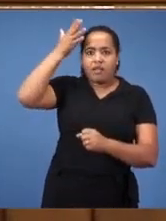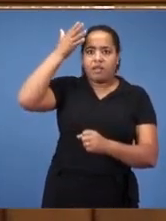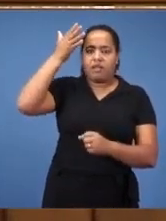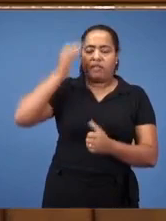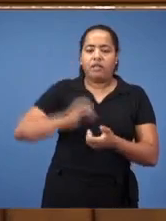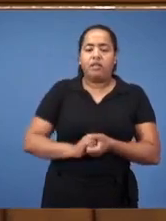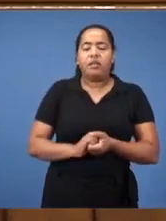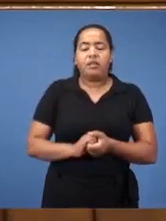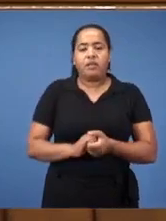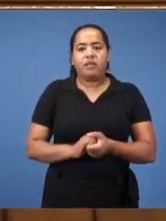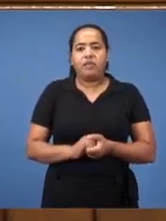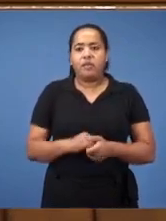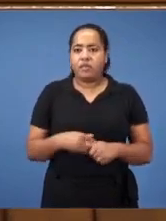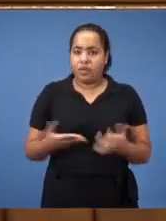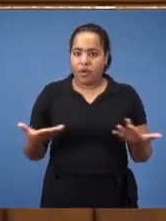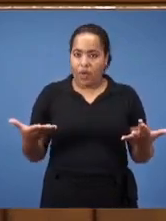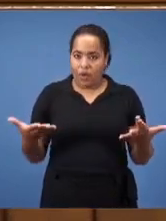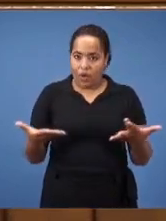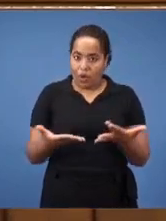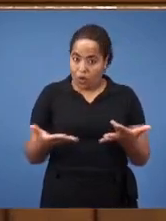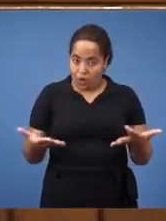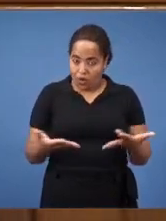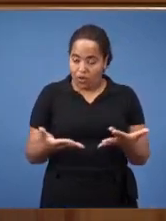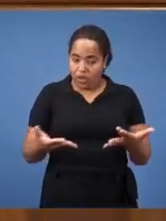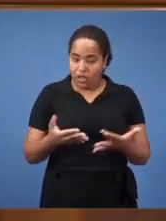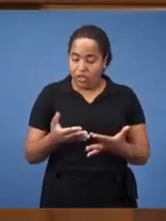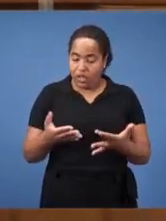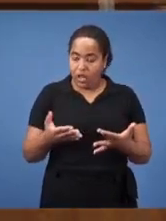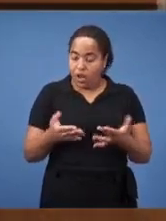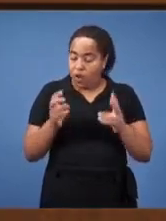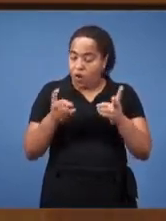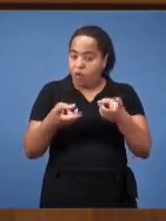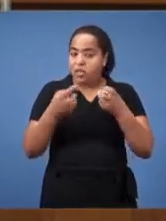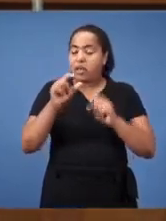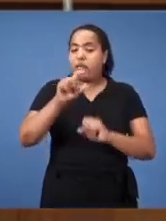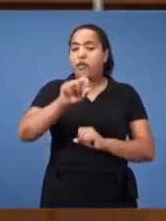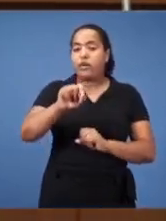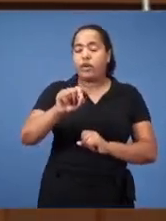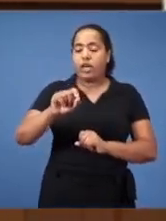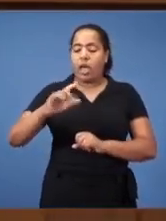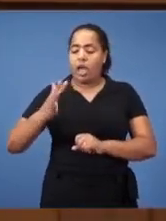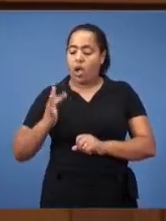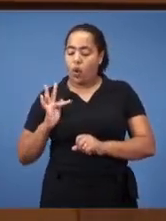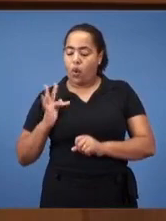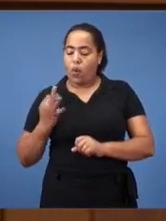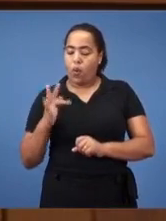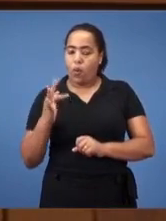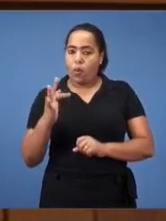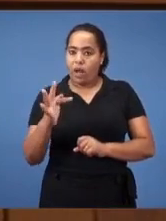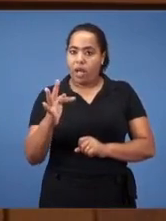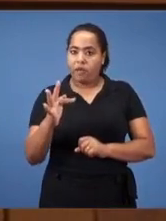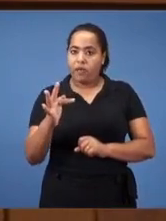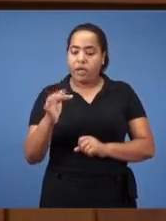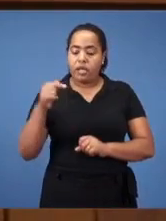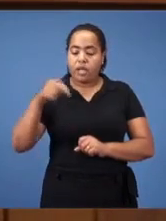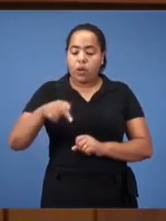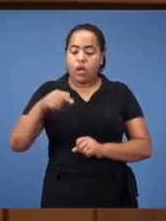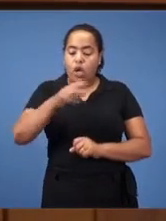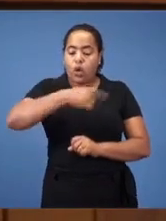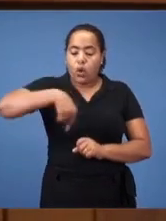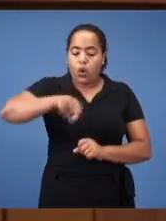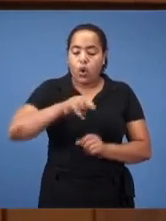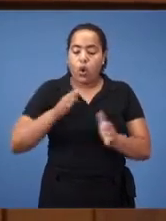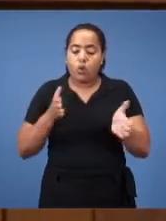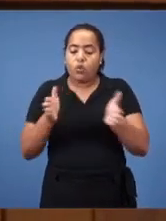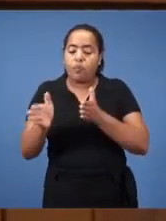revelation. And today, observe, my brethren, the soon that we see here is coming to